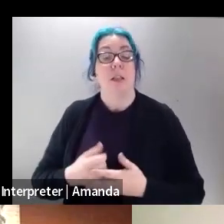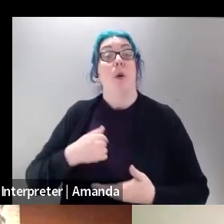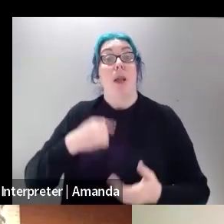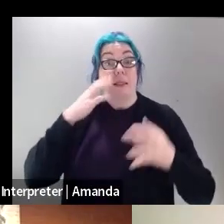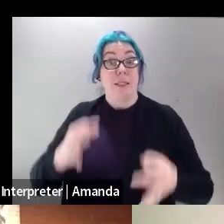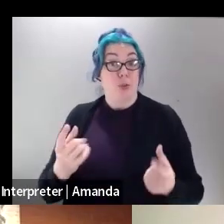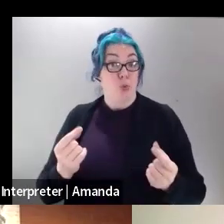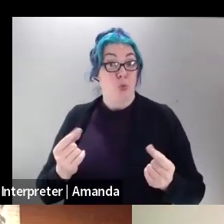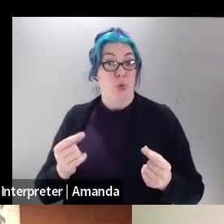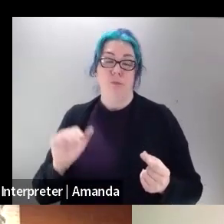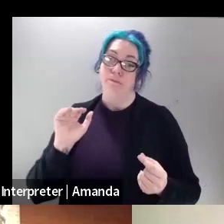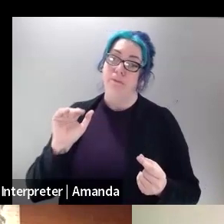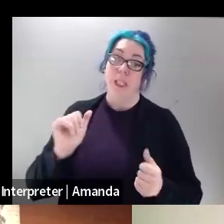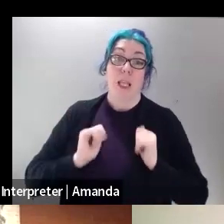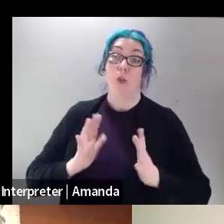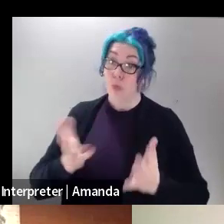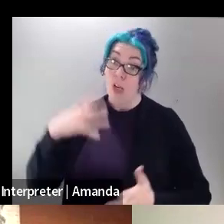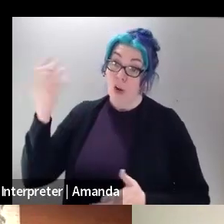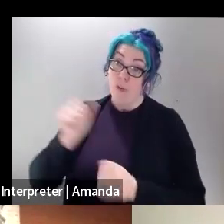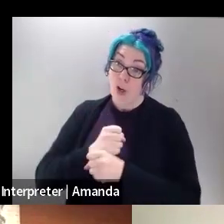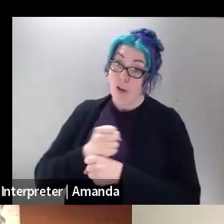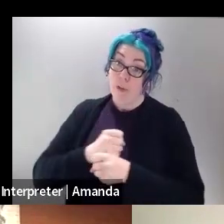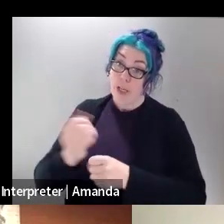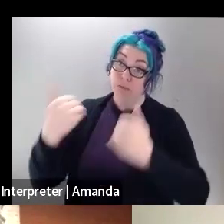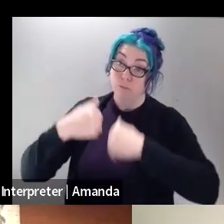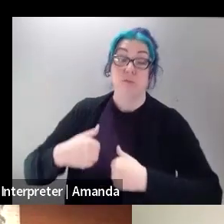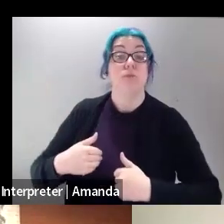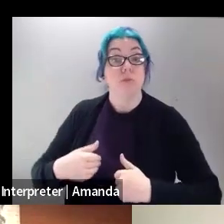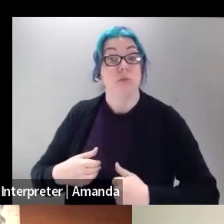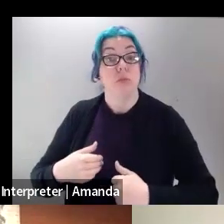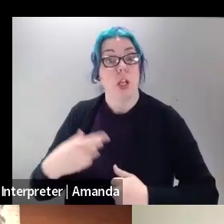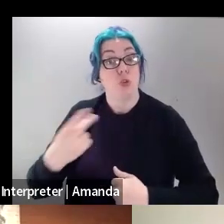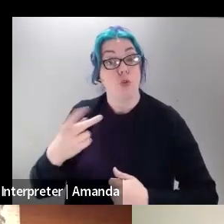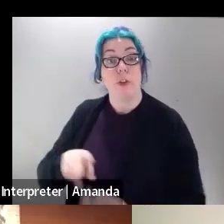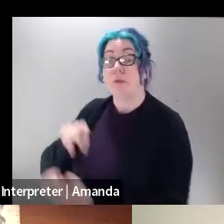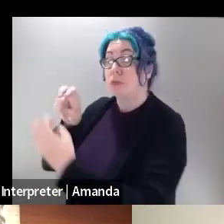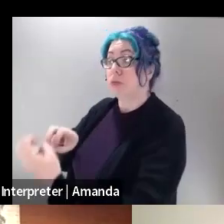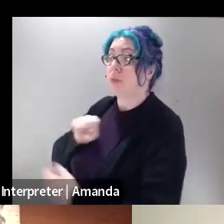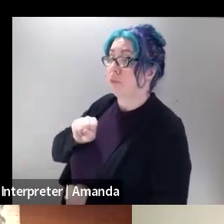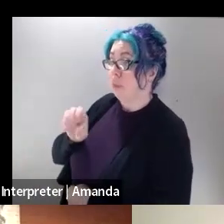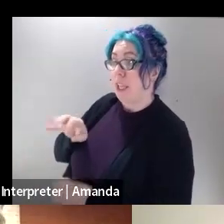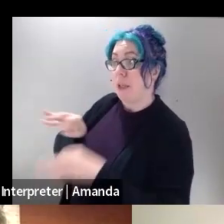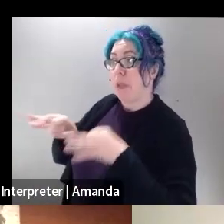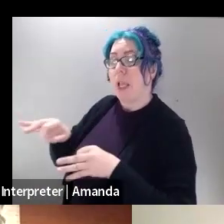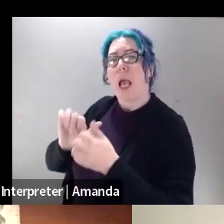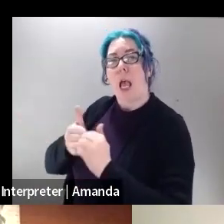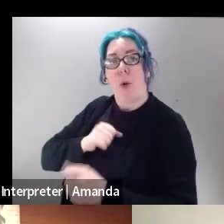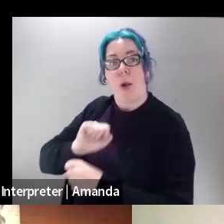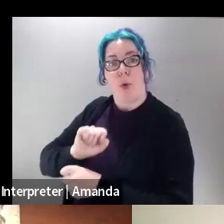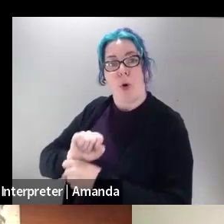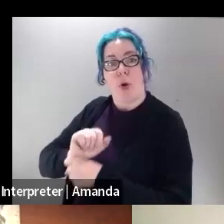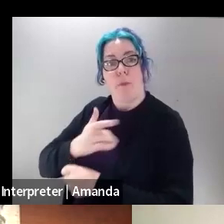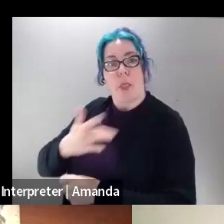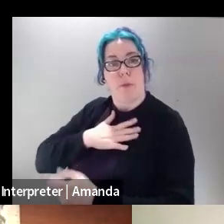and explain to that actor kind of how you work, and get the vibe from him or her,